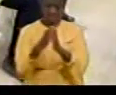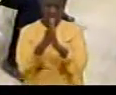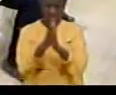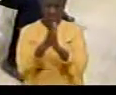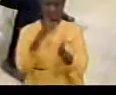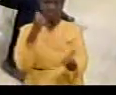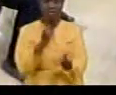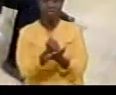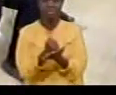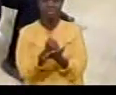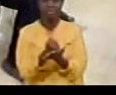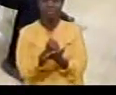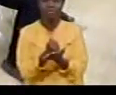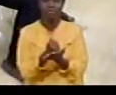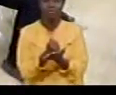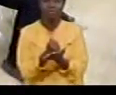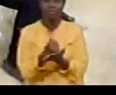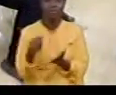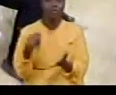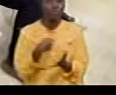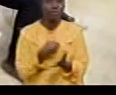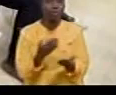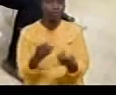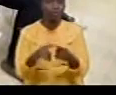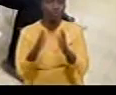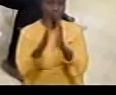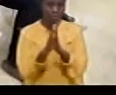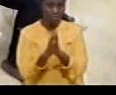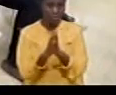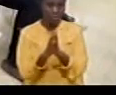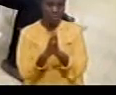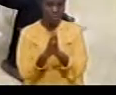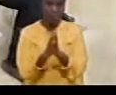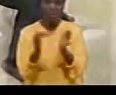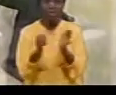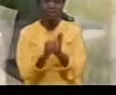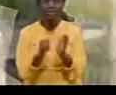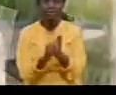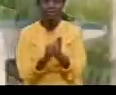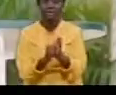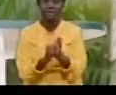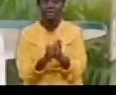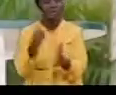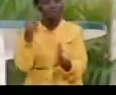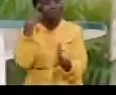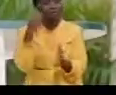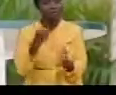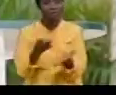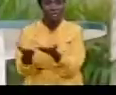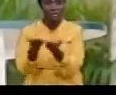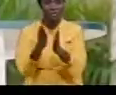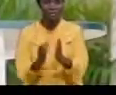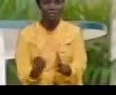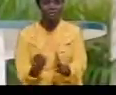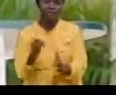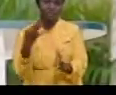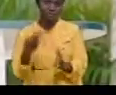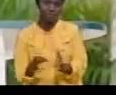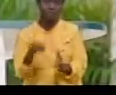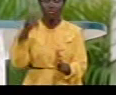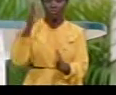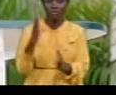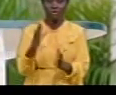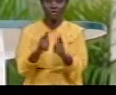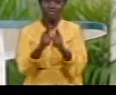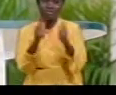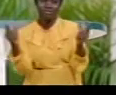pray. We're going to pray that for God's servants, greater grace, greater